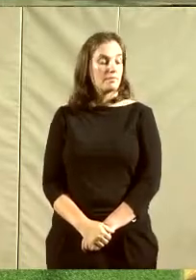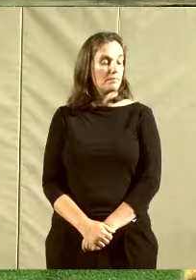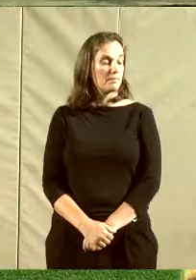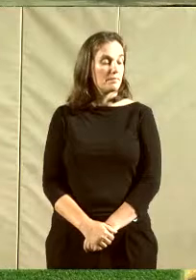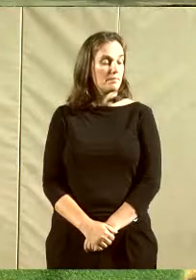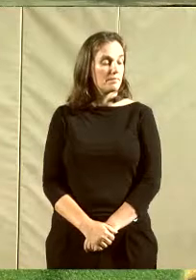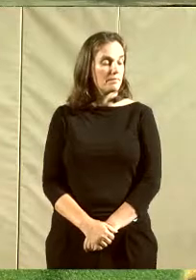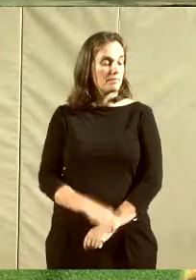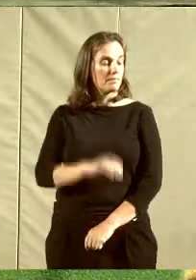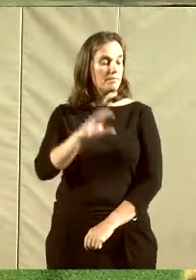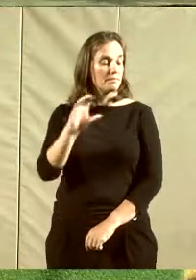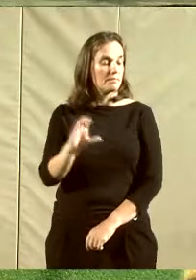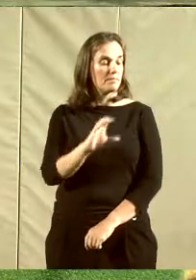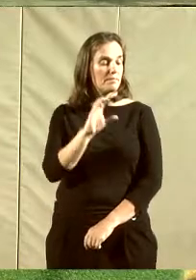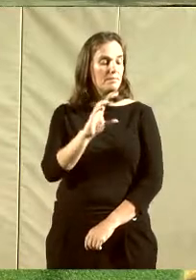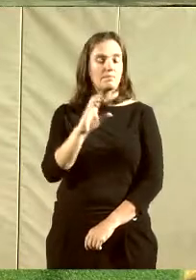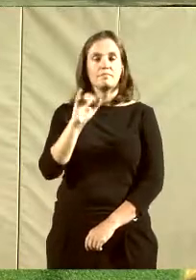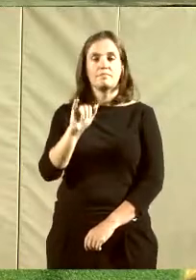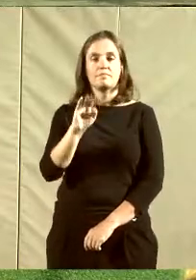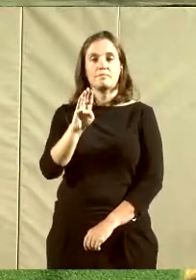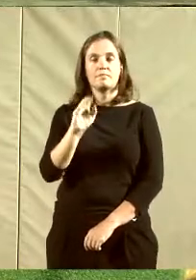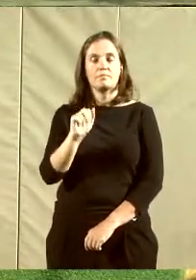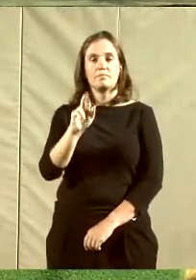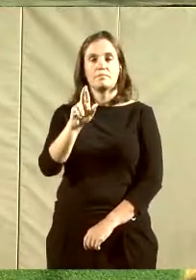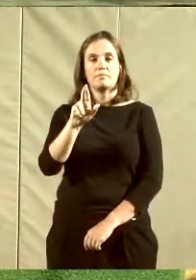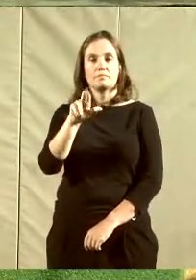Cecilia Anaí Ibarra.